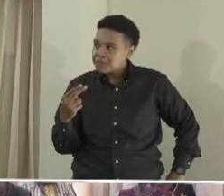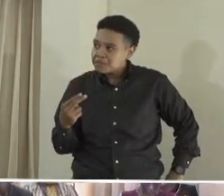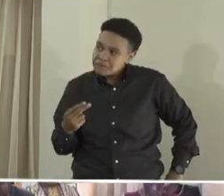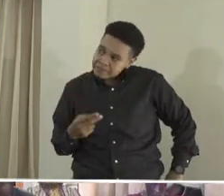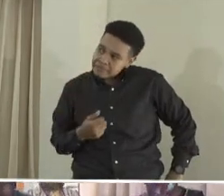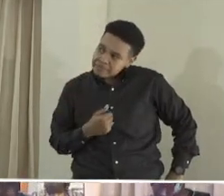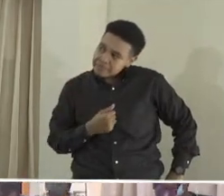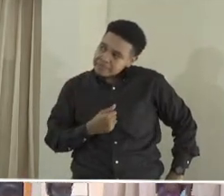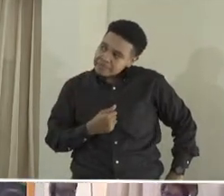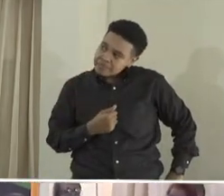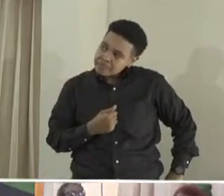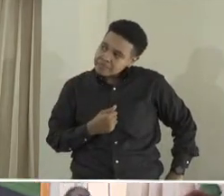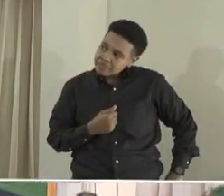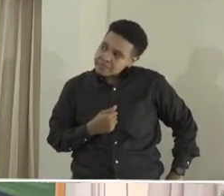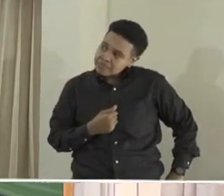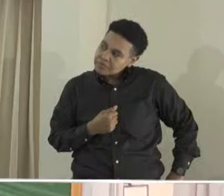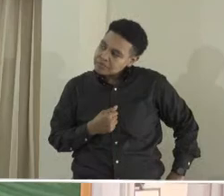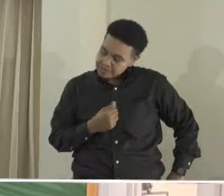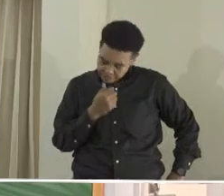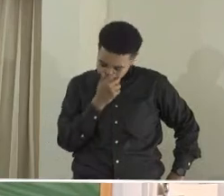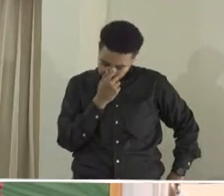not destroy me